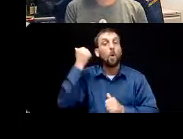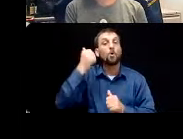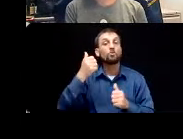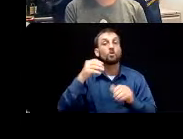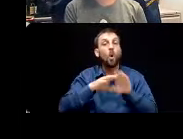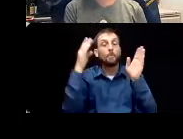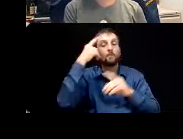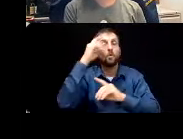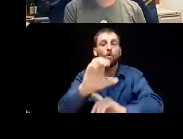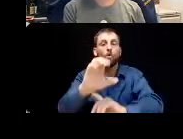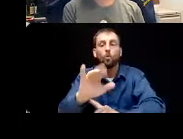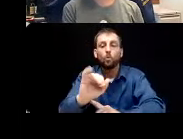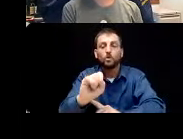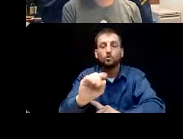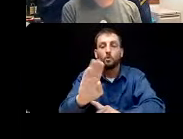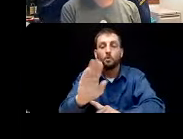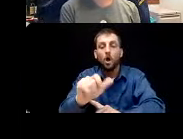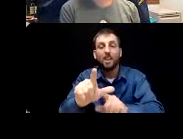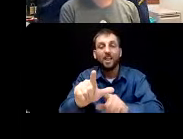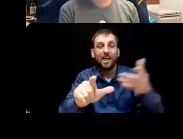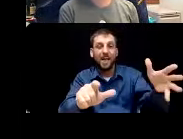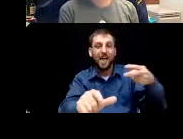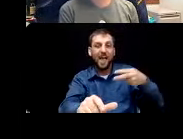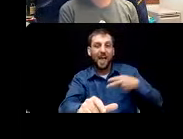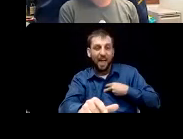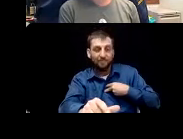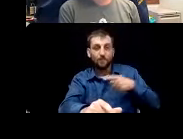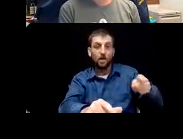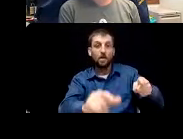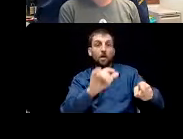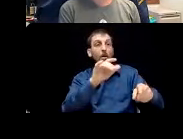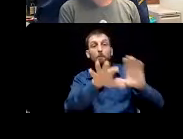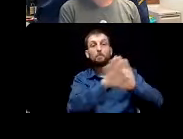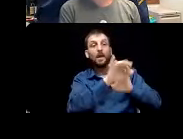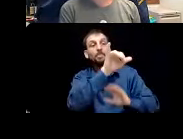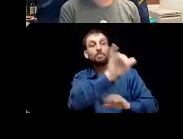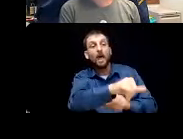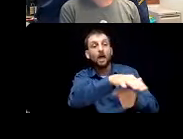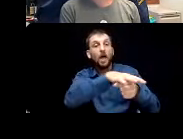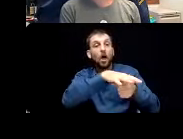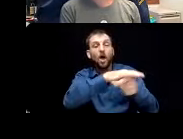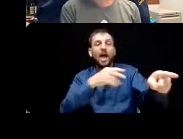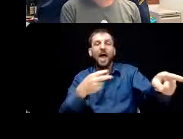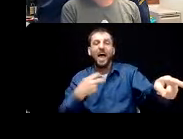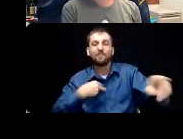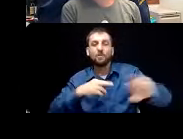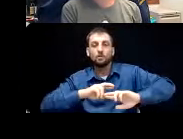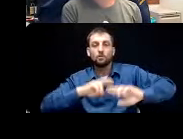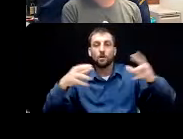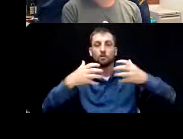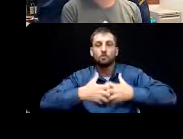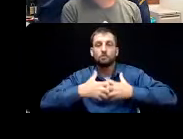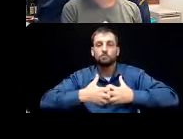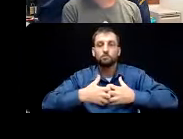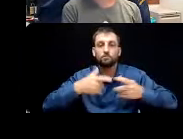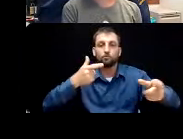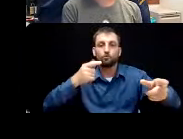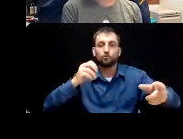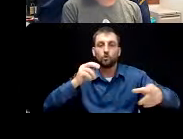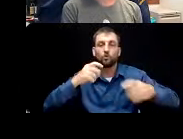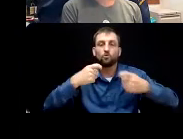the areas had generators. They picked buildings that had generators. Ask if there's a way that you could be socially distanced within the